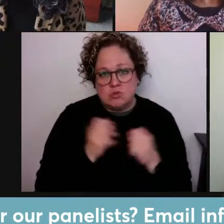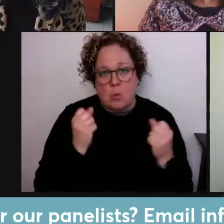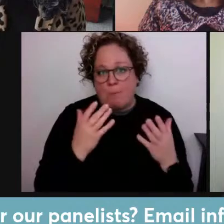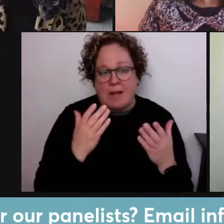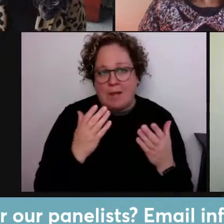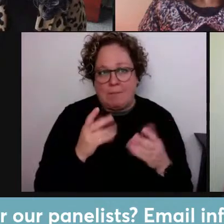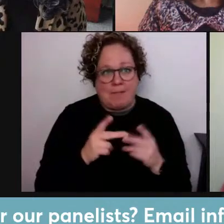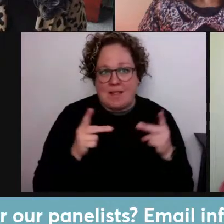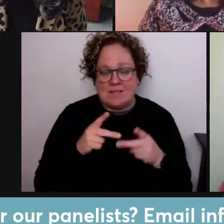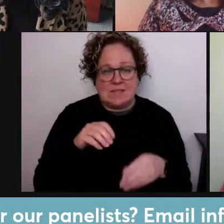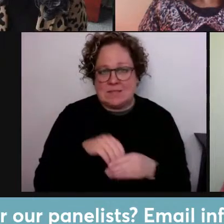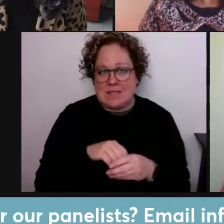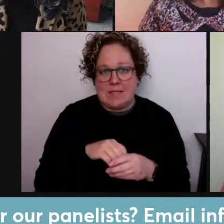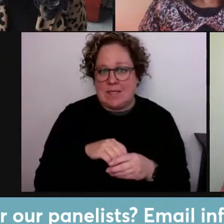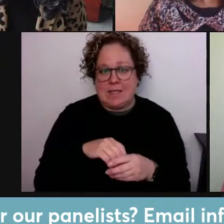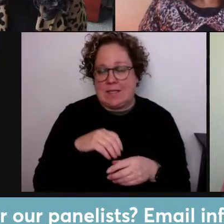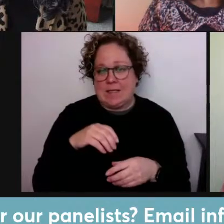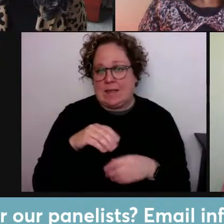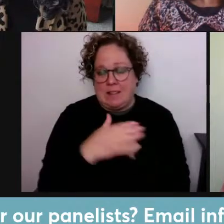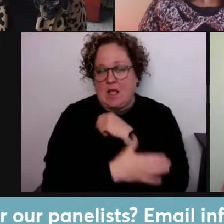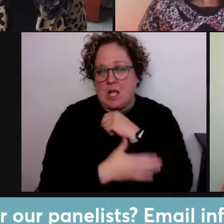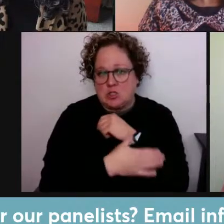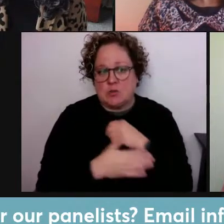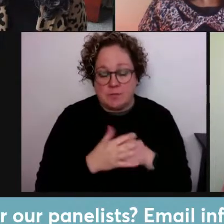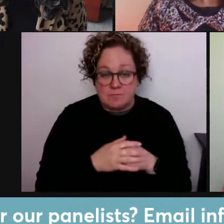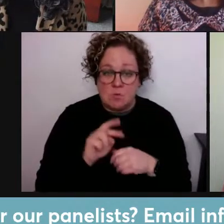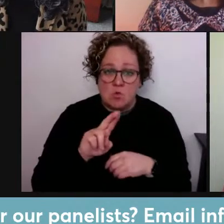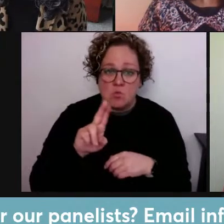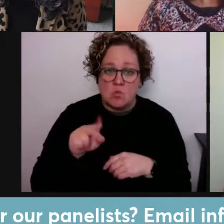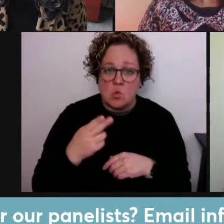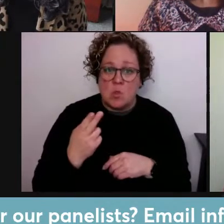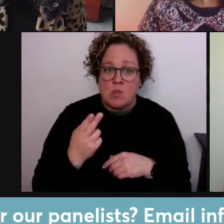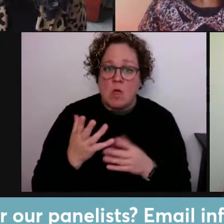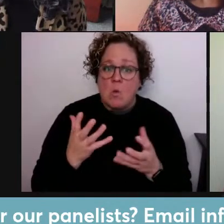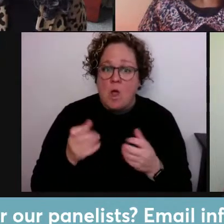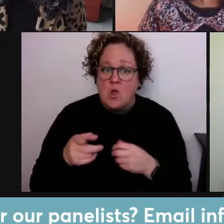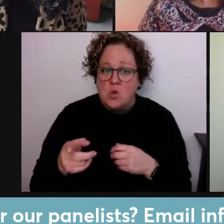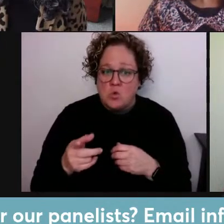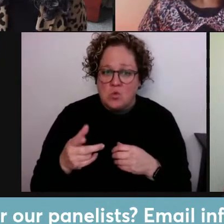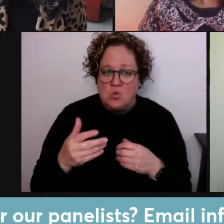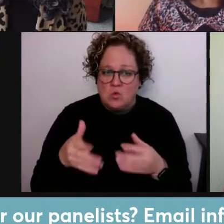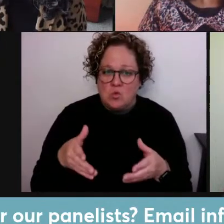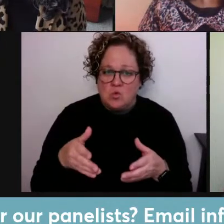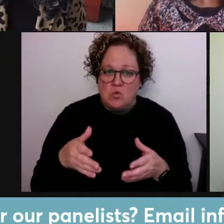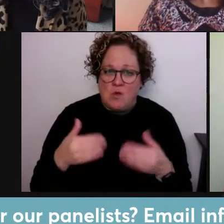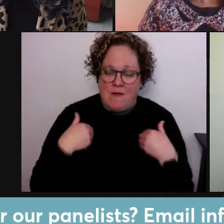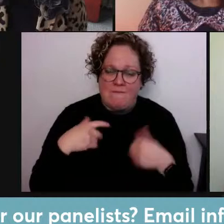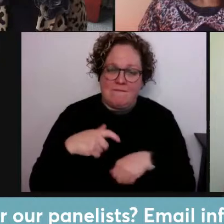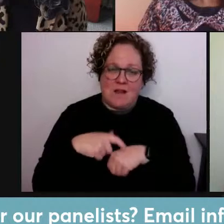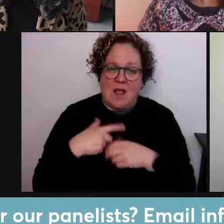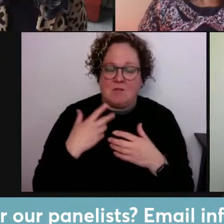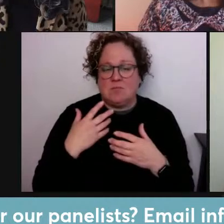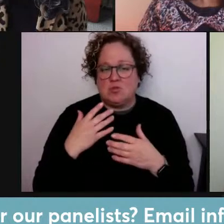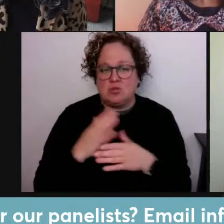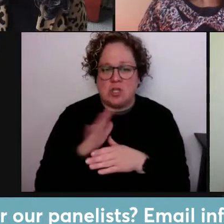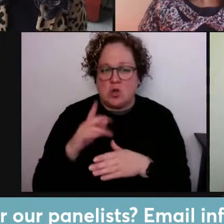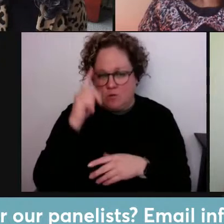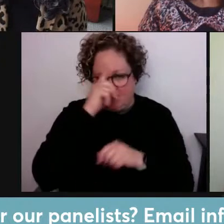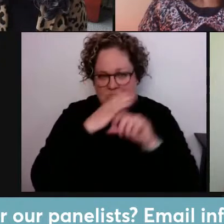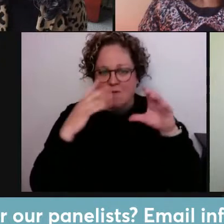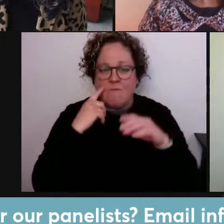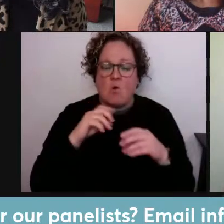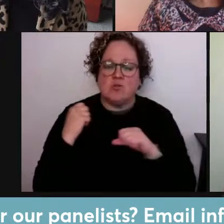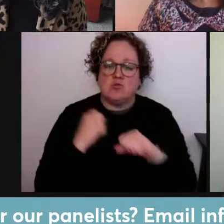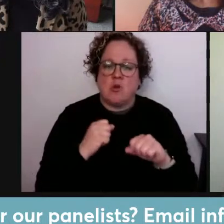country. Ruth, I want to give you a chance to also share your vision of a strong community and also tell us a little bit